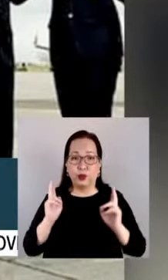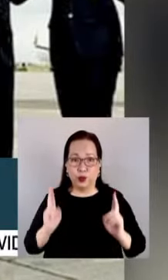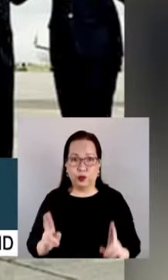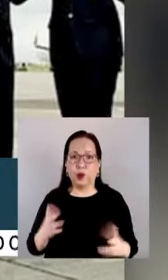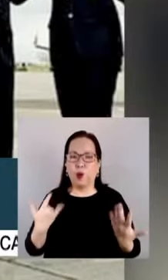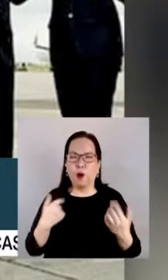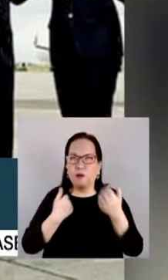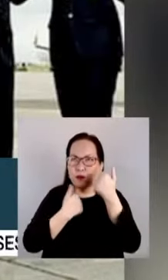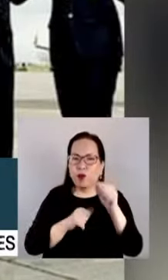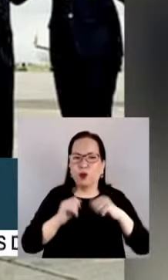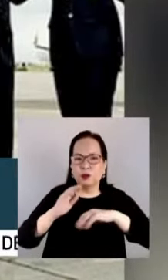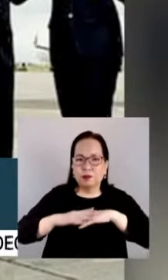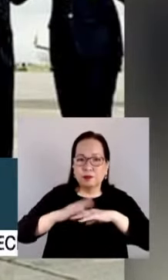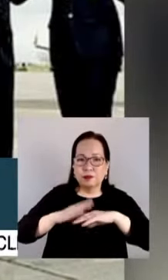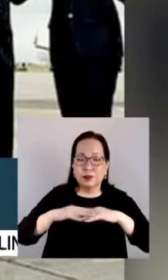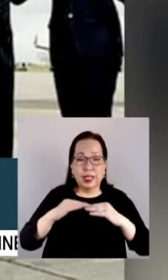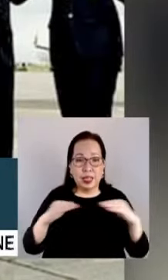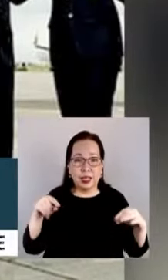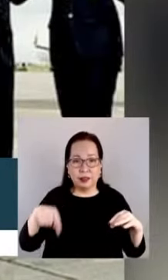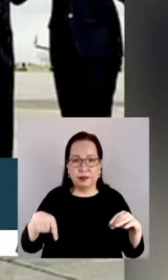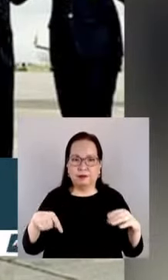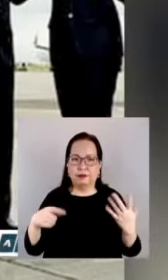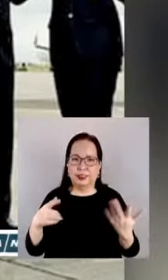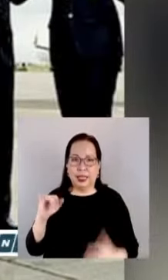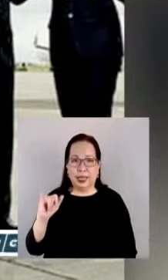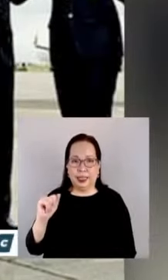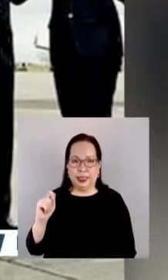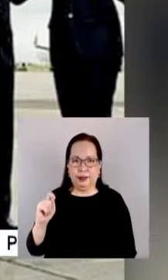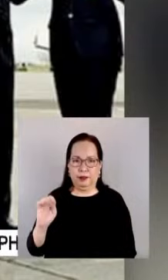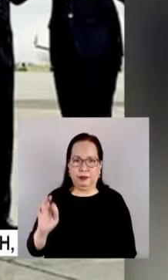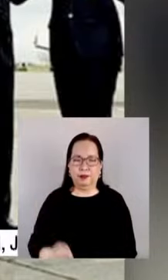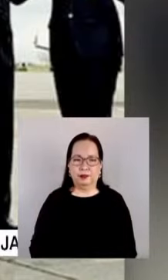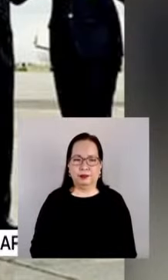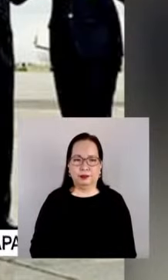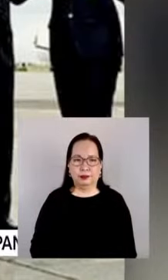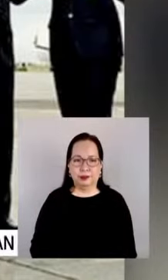regulations imposed by the country's coronavirus task force.